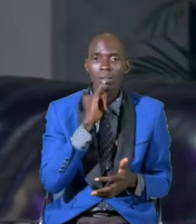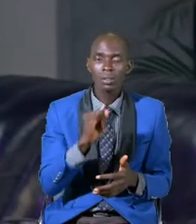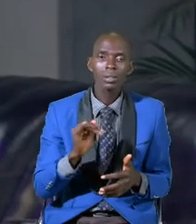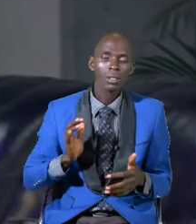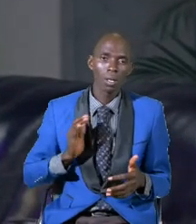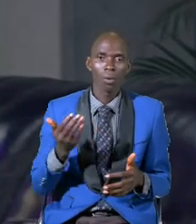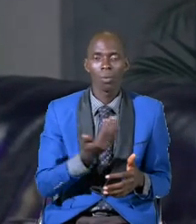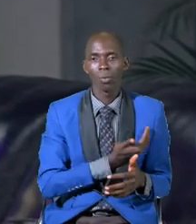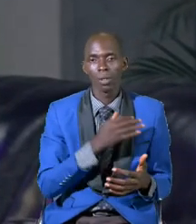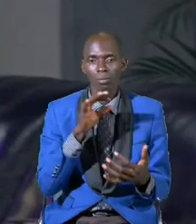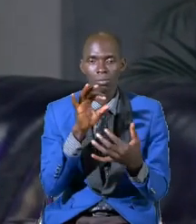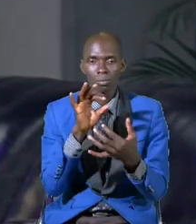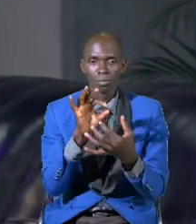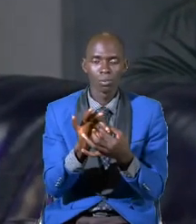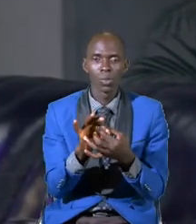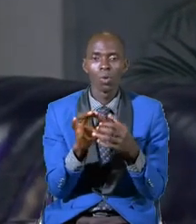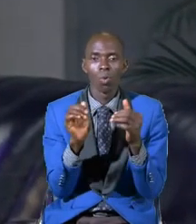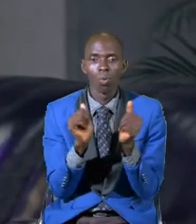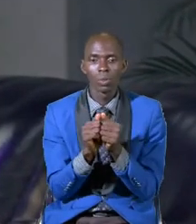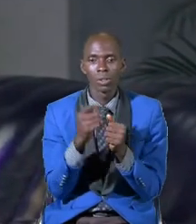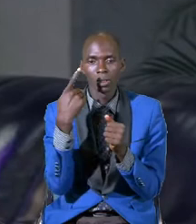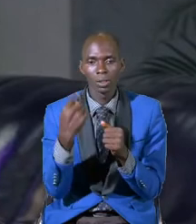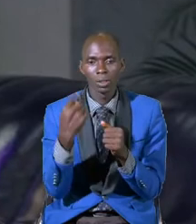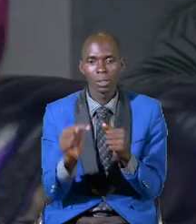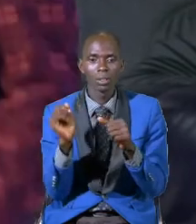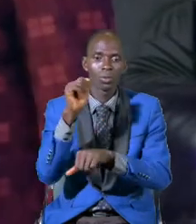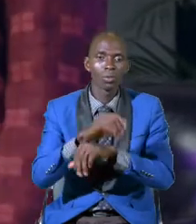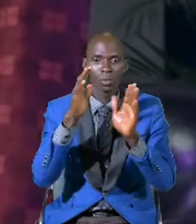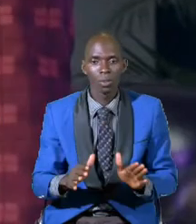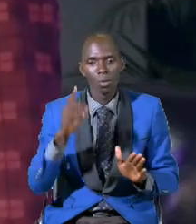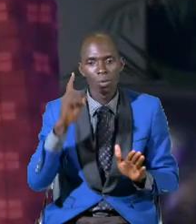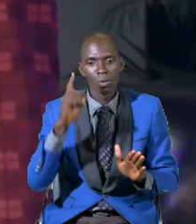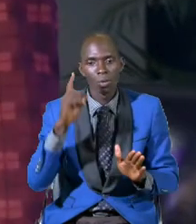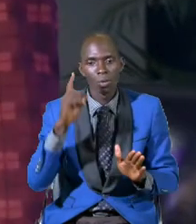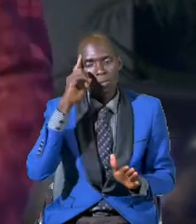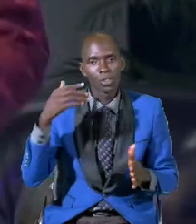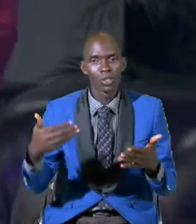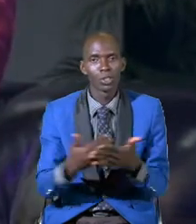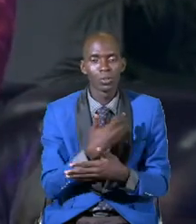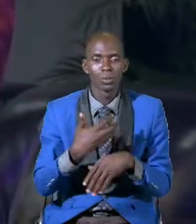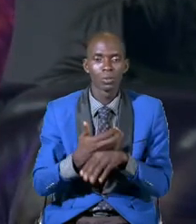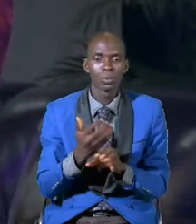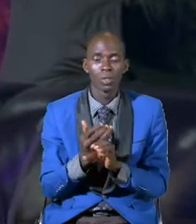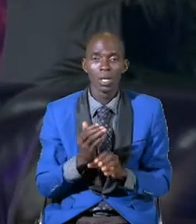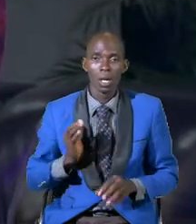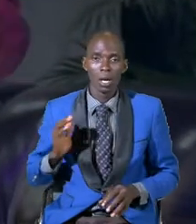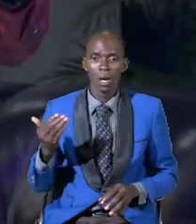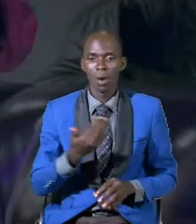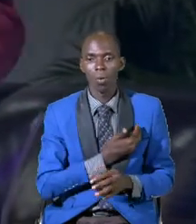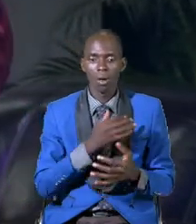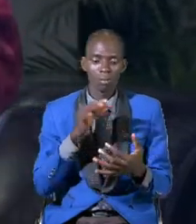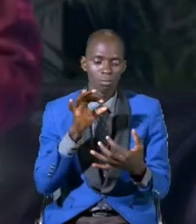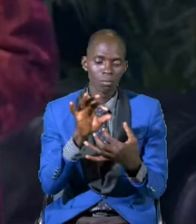connection with the conqueror for new creation. Our connection, you